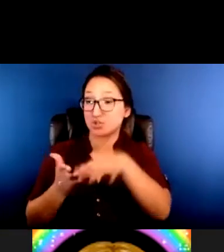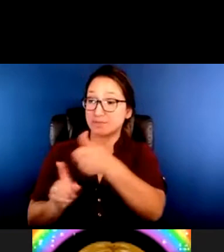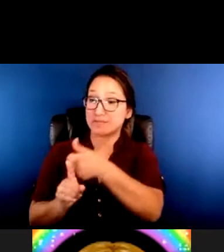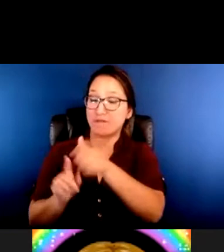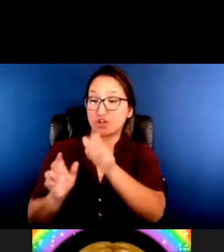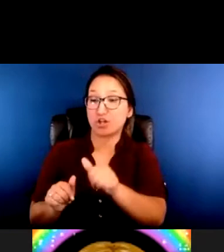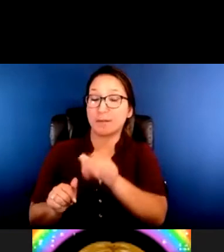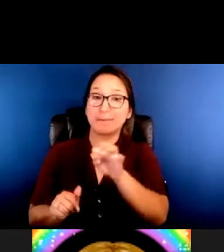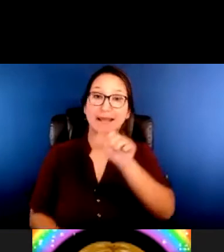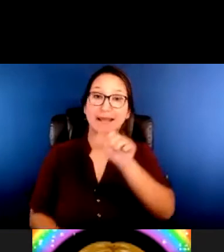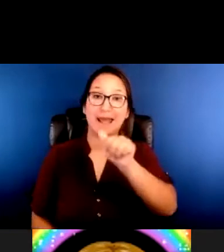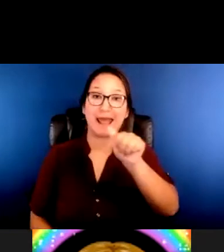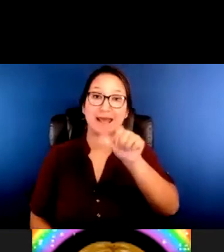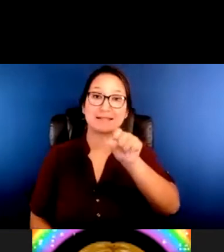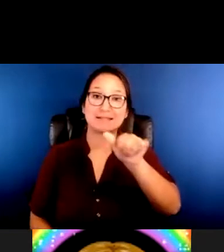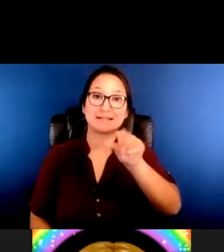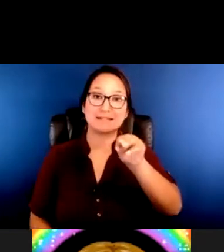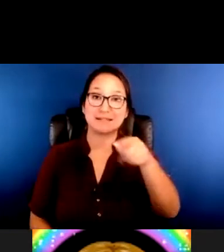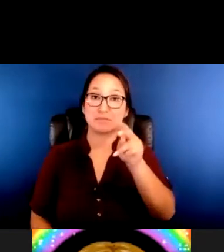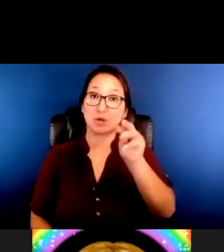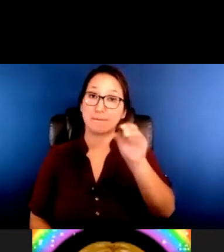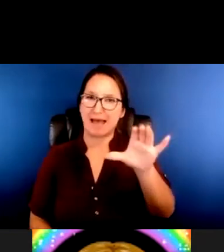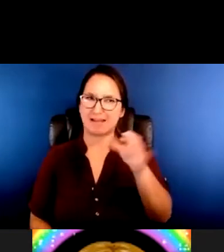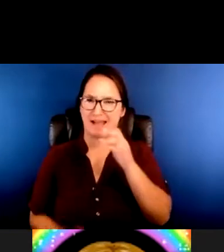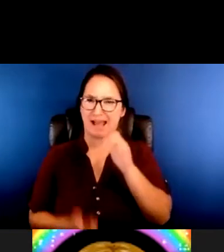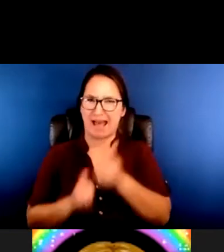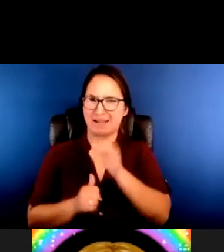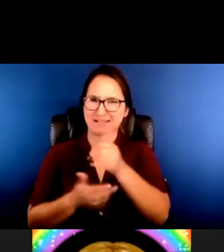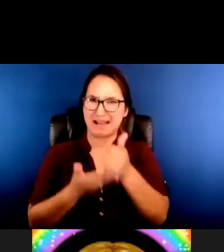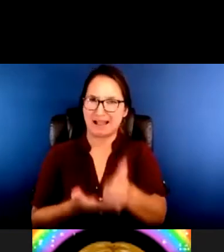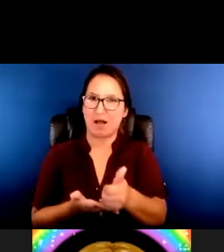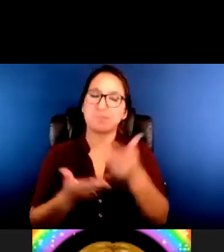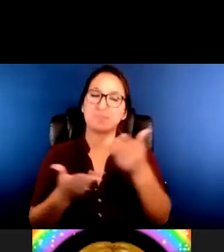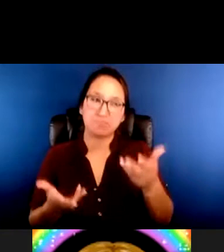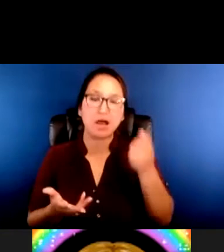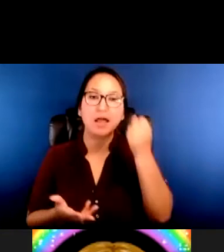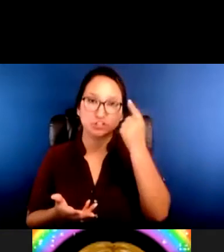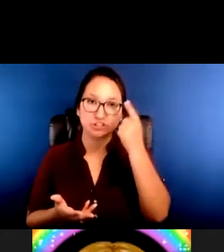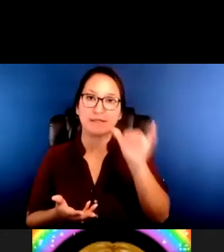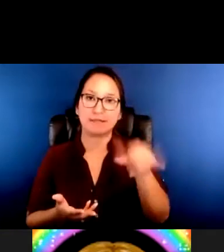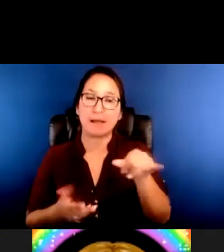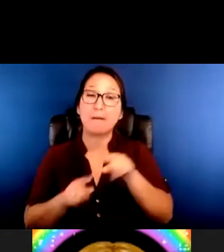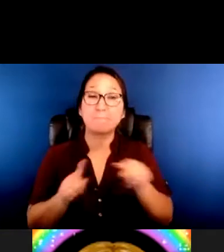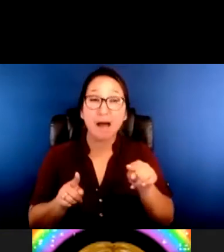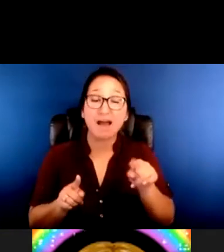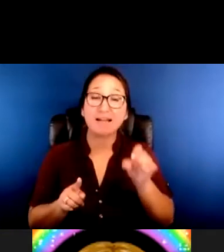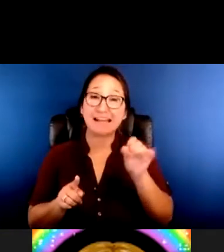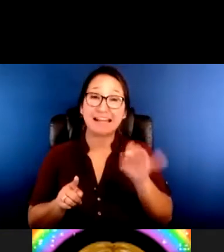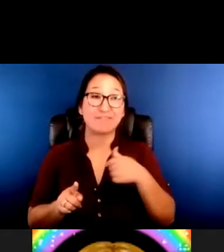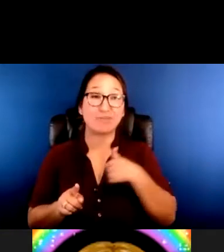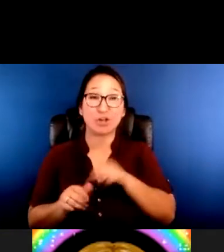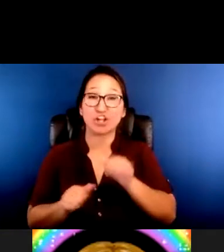our take was, if it makes people feel better about sending their kids to school, and if we catch just one kid who's sick for whatever